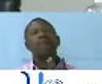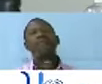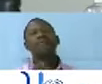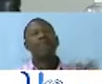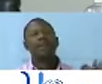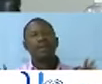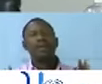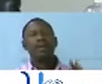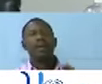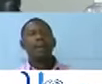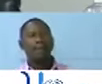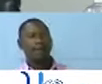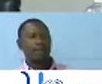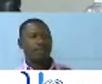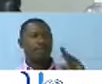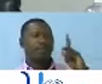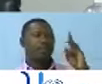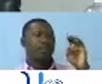And